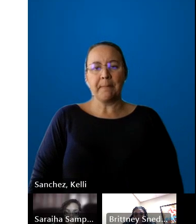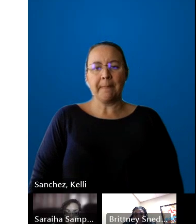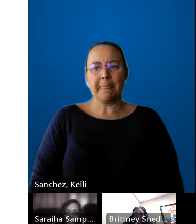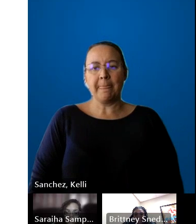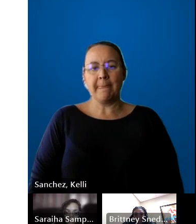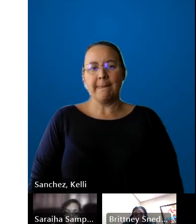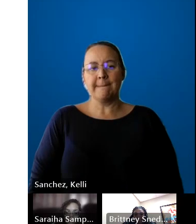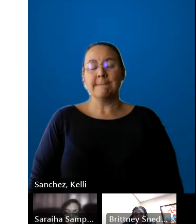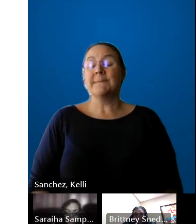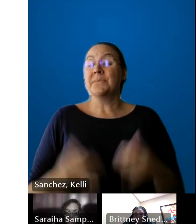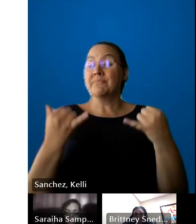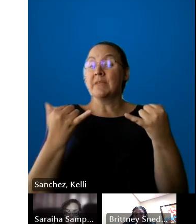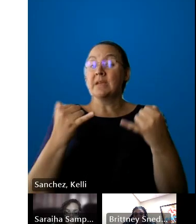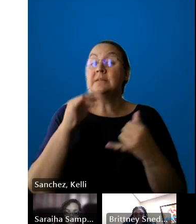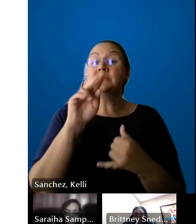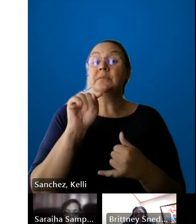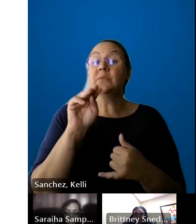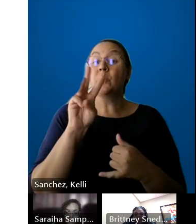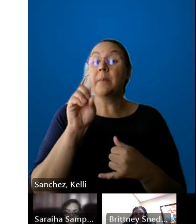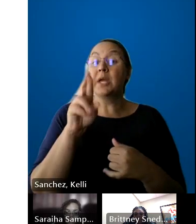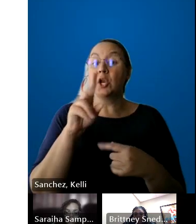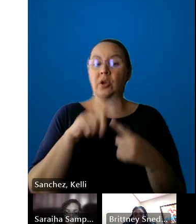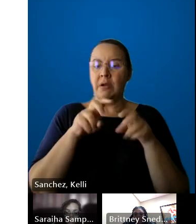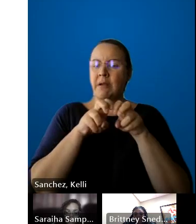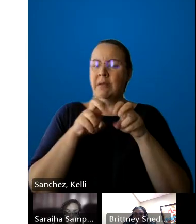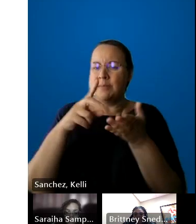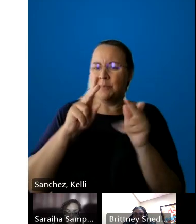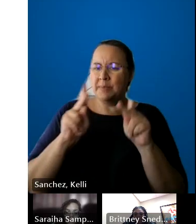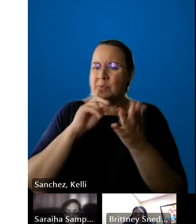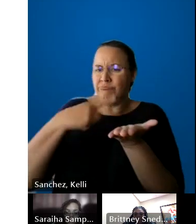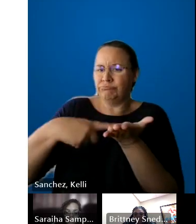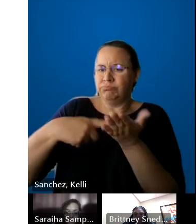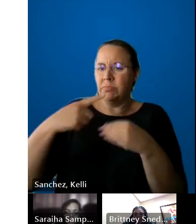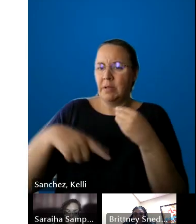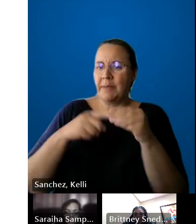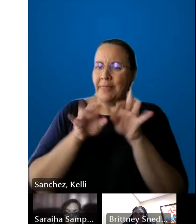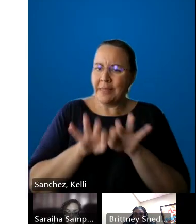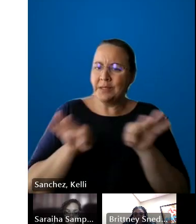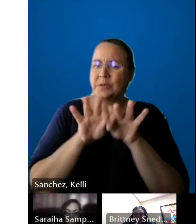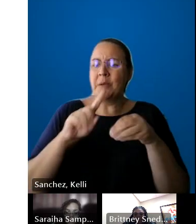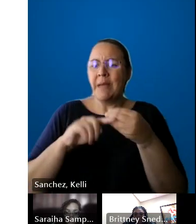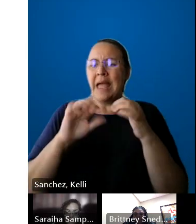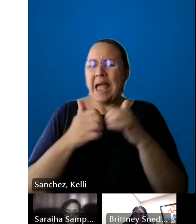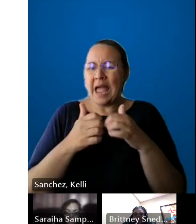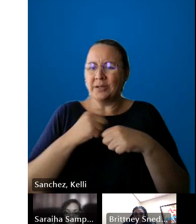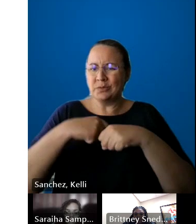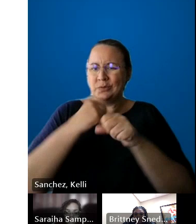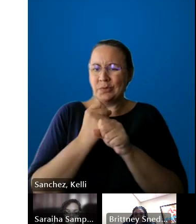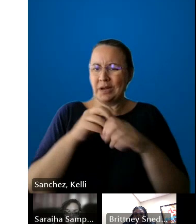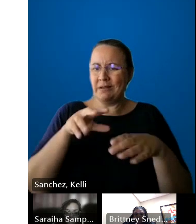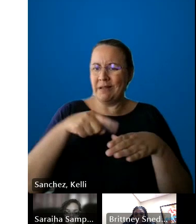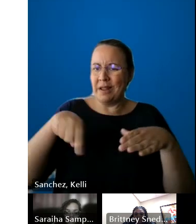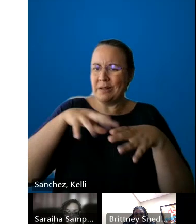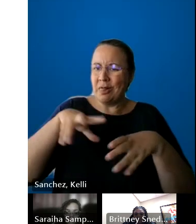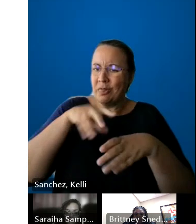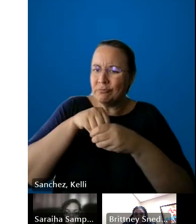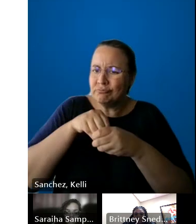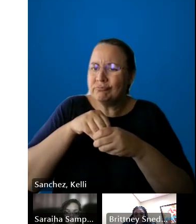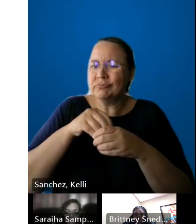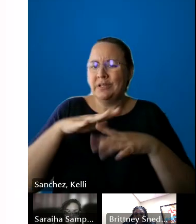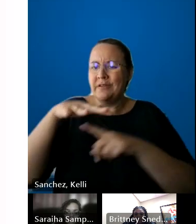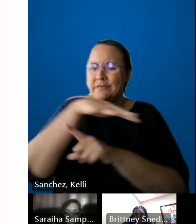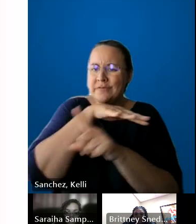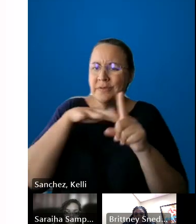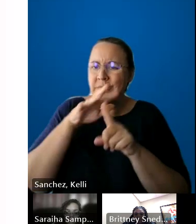So for today's webinar, our panelists will discuss the vital issue of how to create inclusive environments in